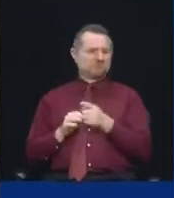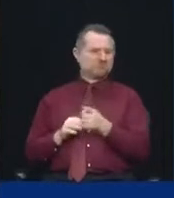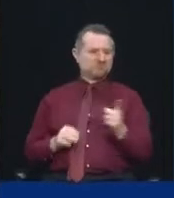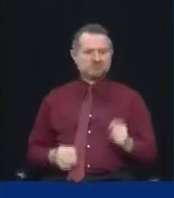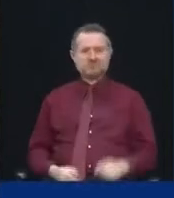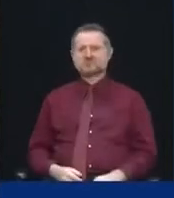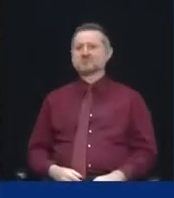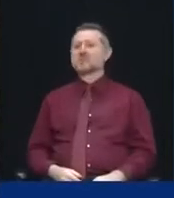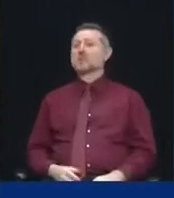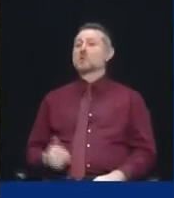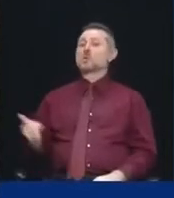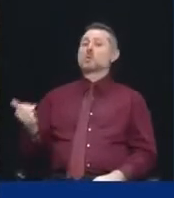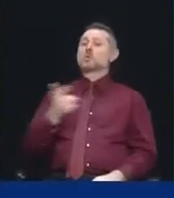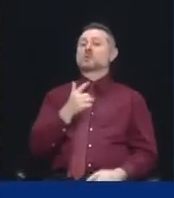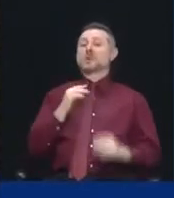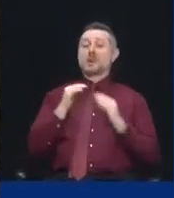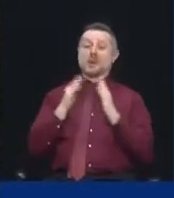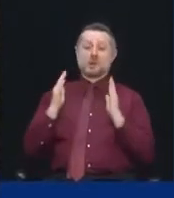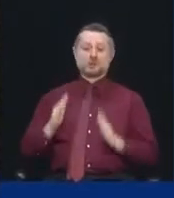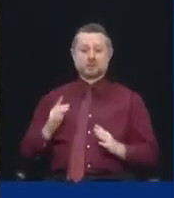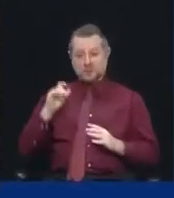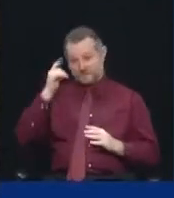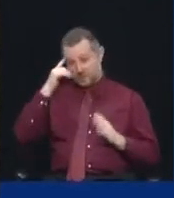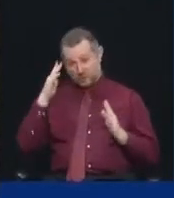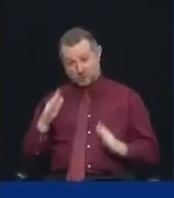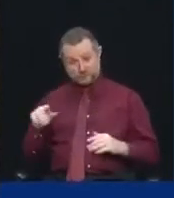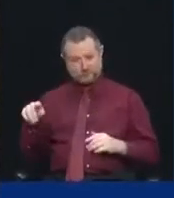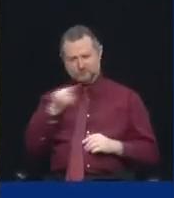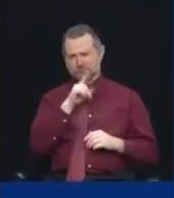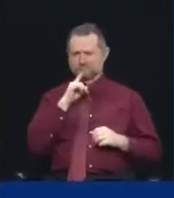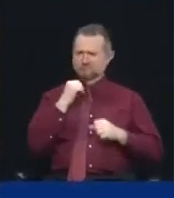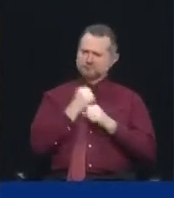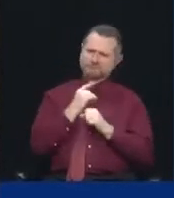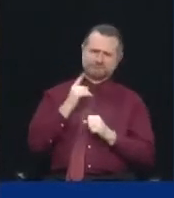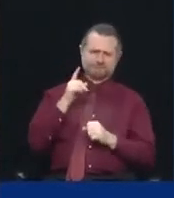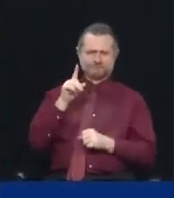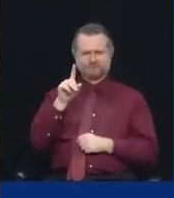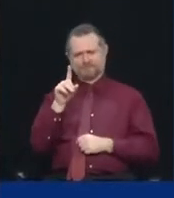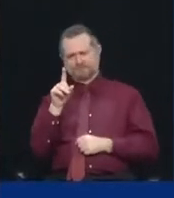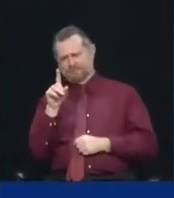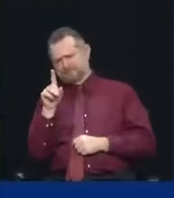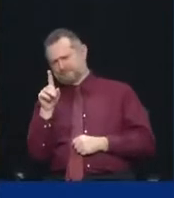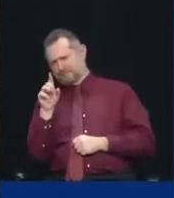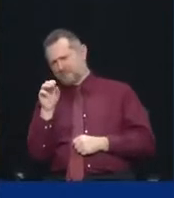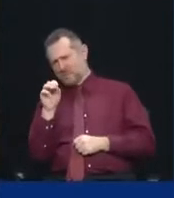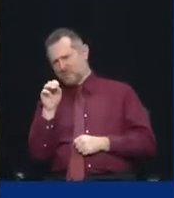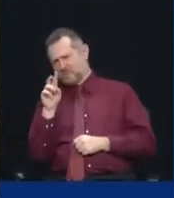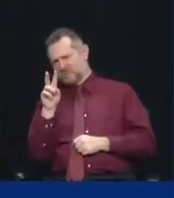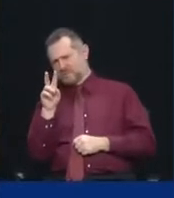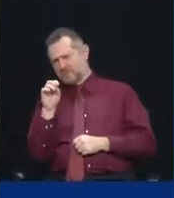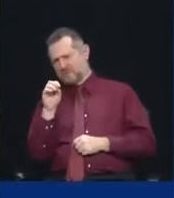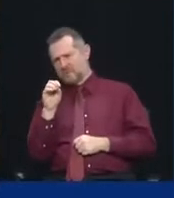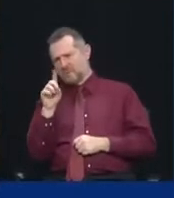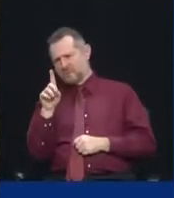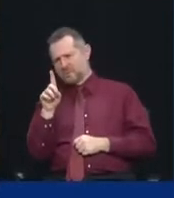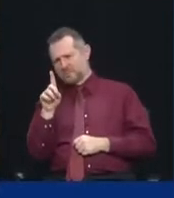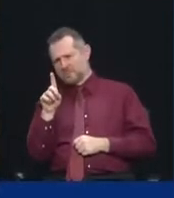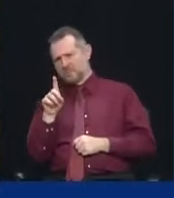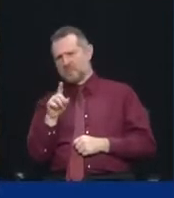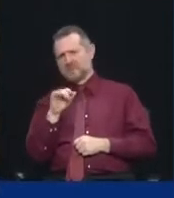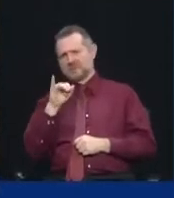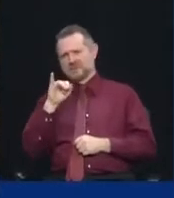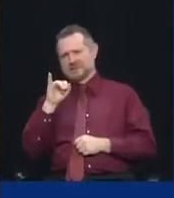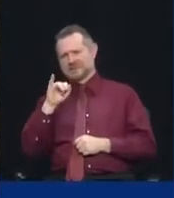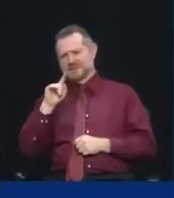government. All of us were fighting for this site because 10701, among other zip codes, so hard hit. And